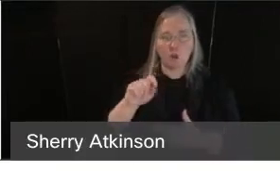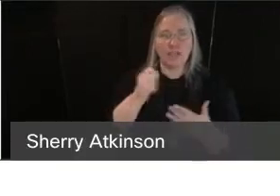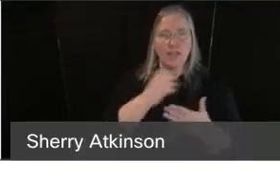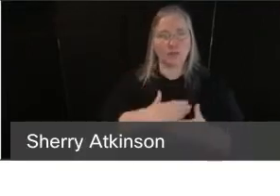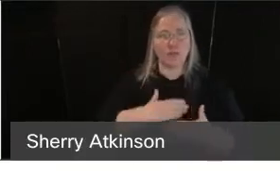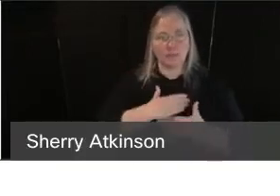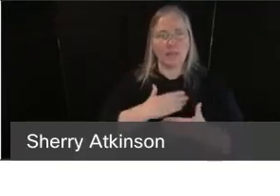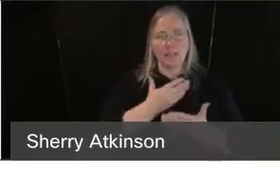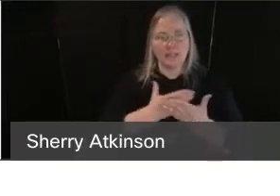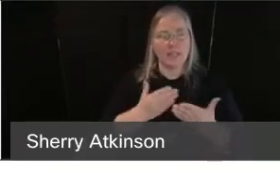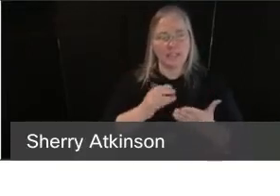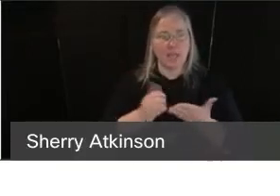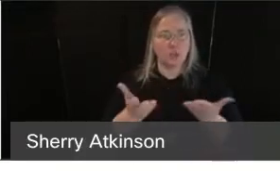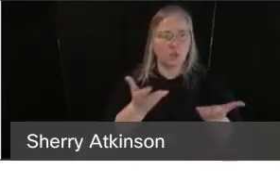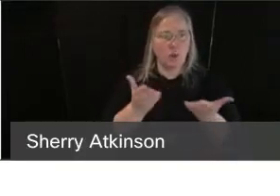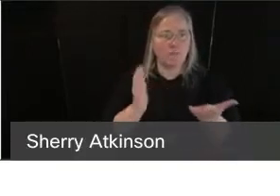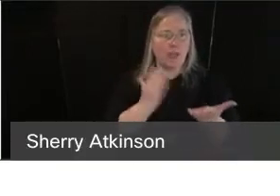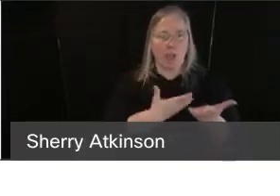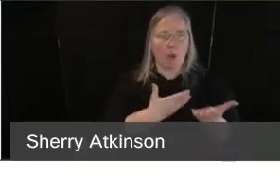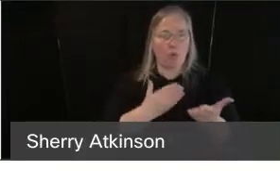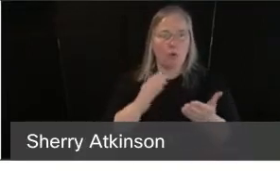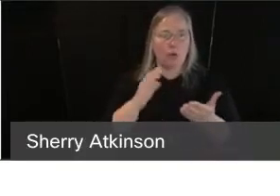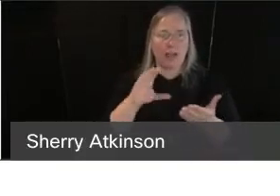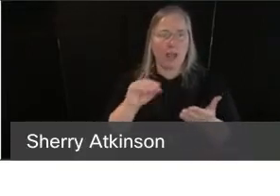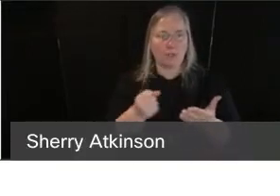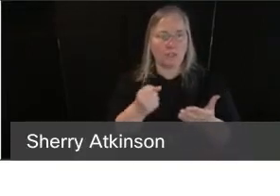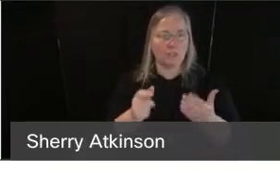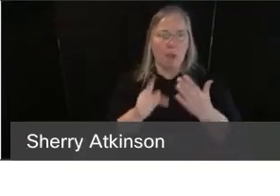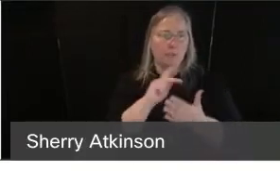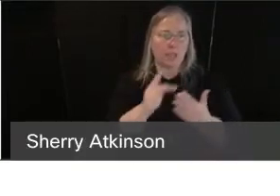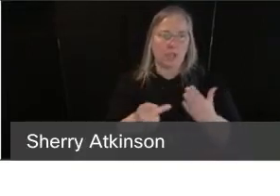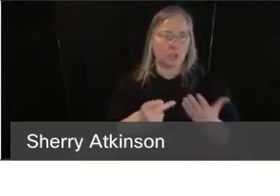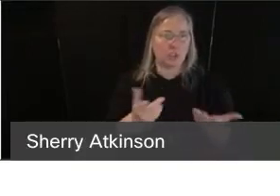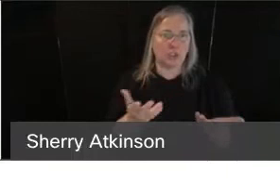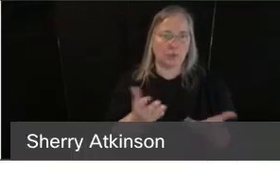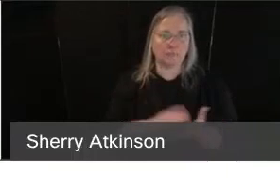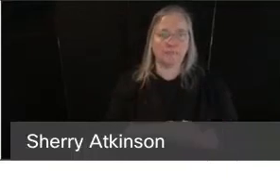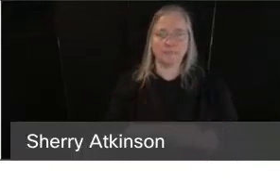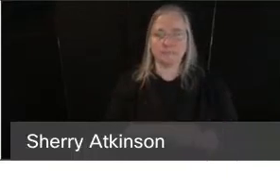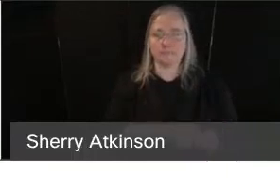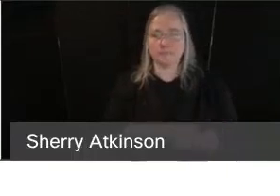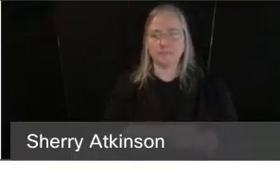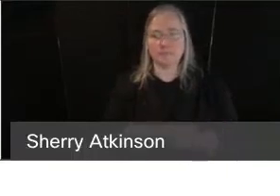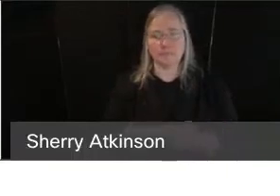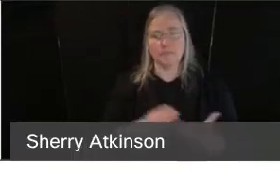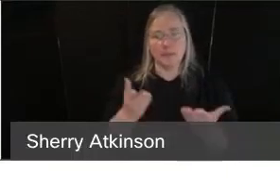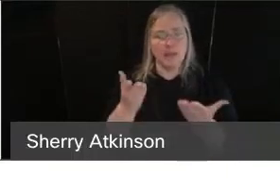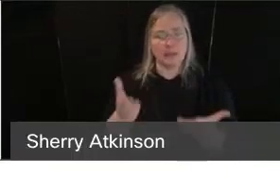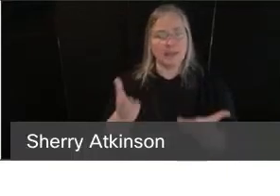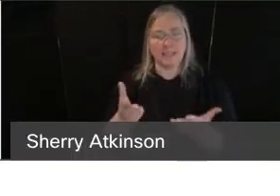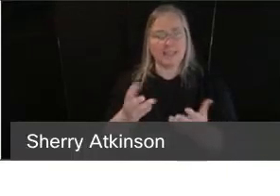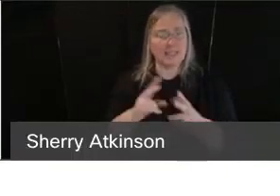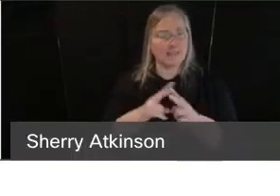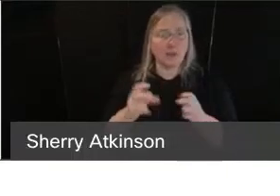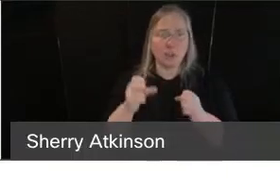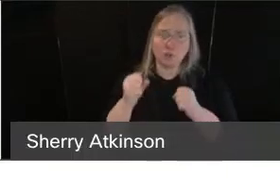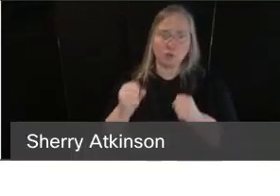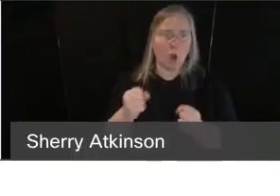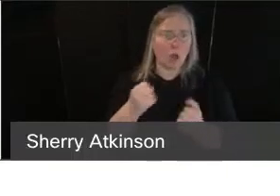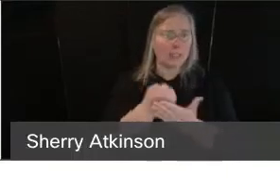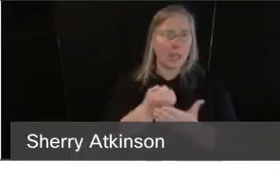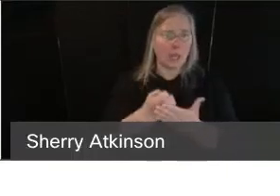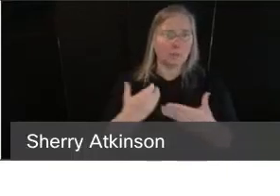our county's population base. So, this is, a very strong economy. We have